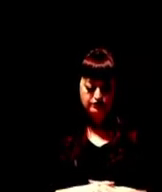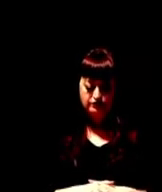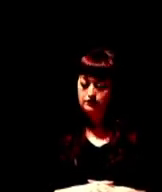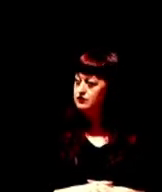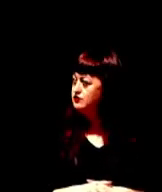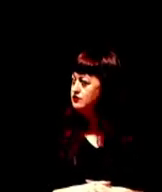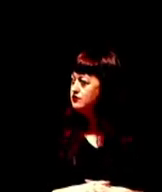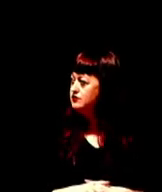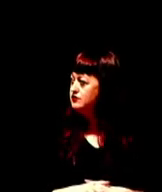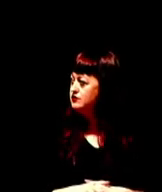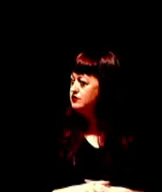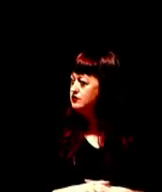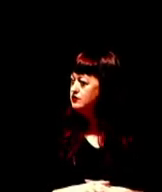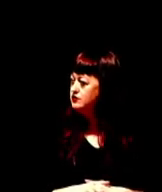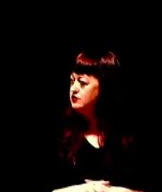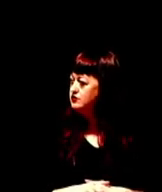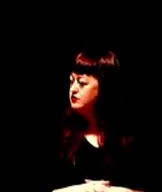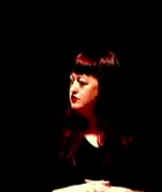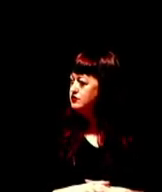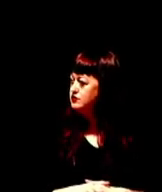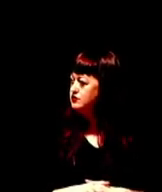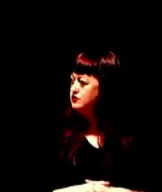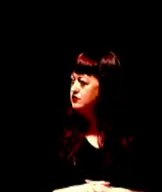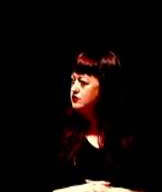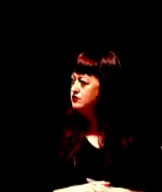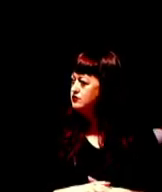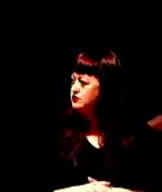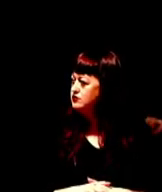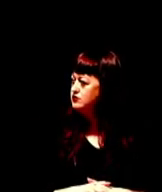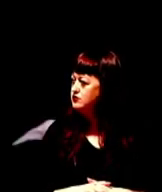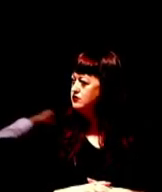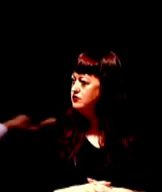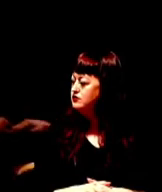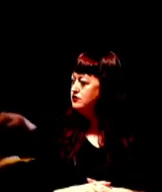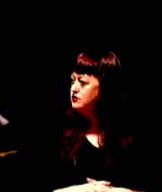Everybody good? No? Take your time.